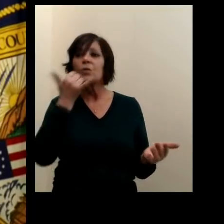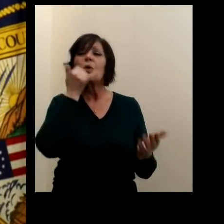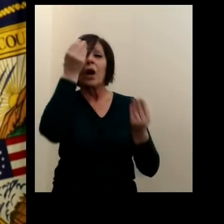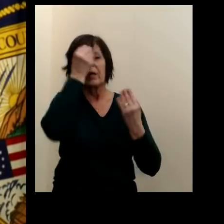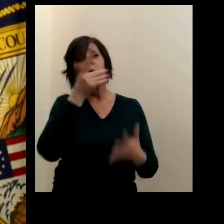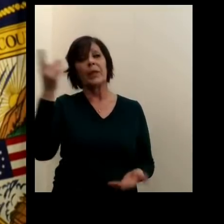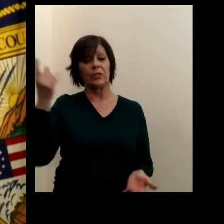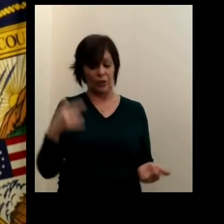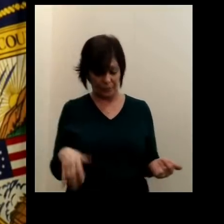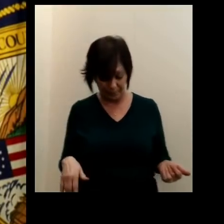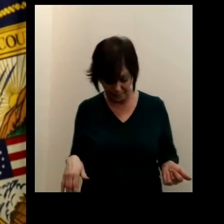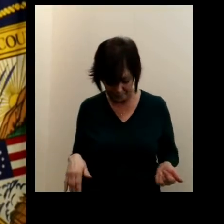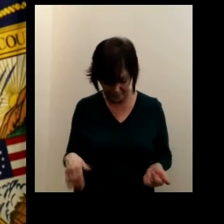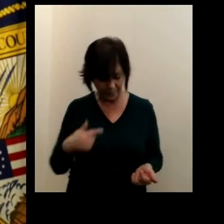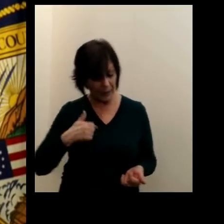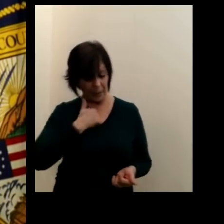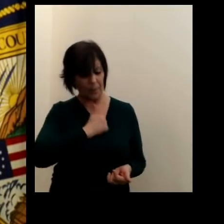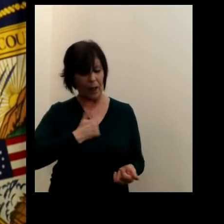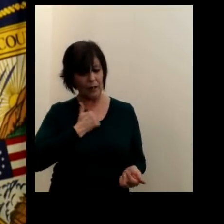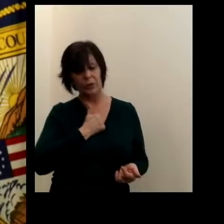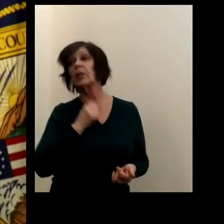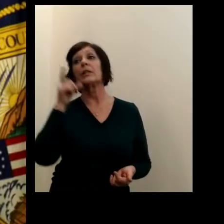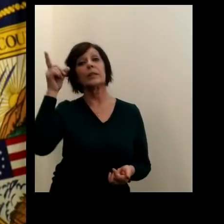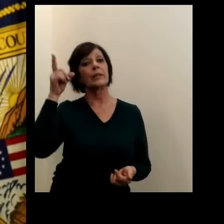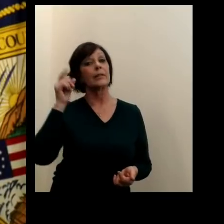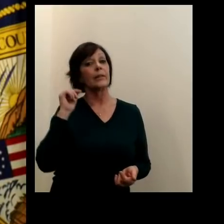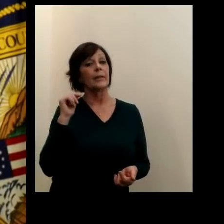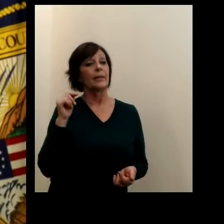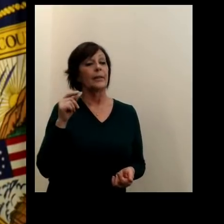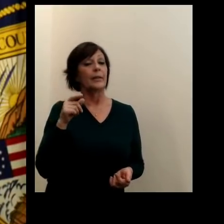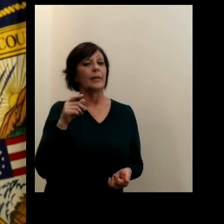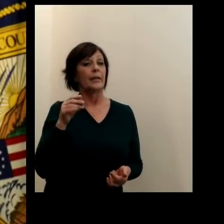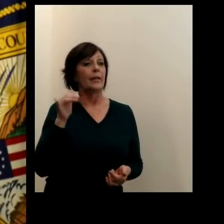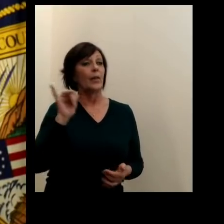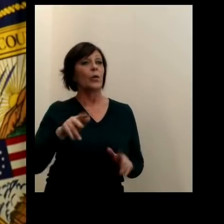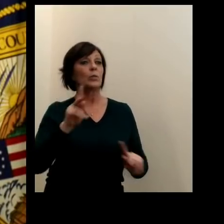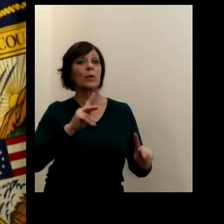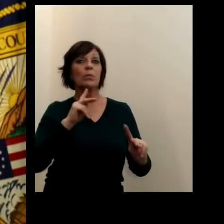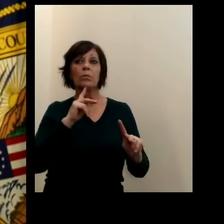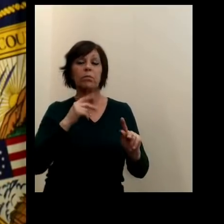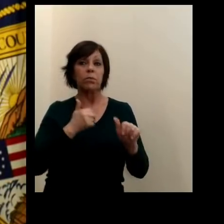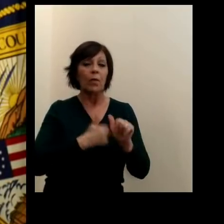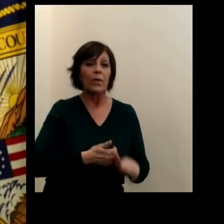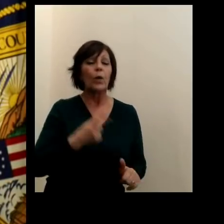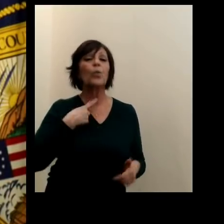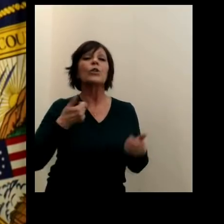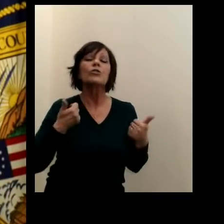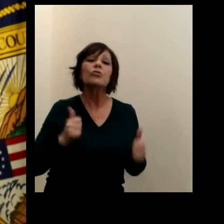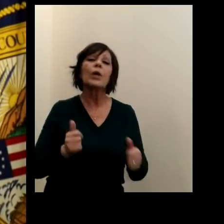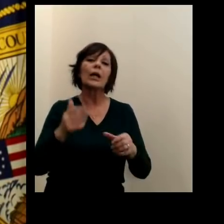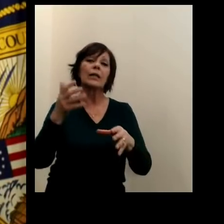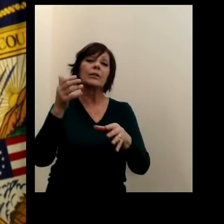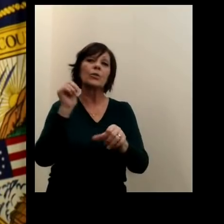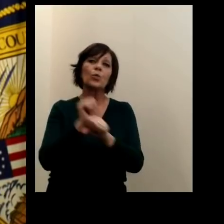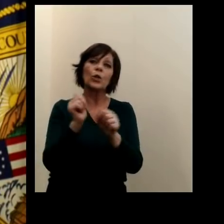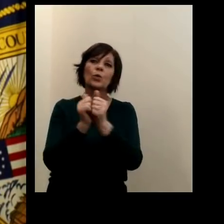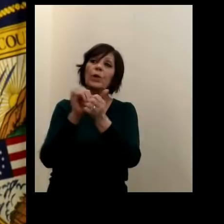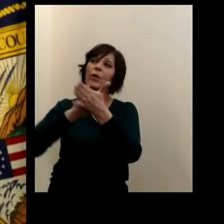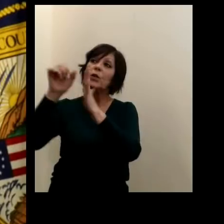information that was put on there by New York State, and I apologize to those who reacted based on it. We're trying to get and work with New York